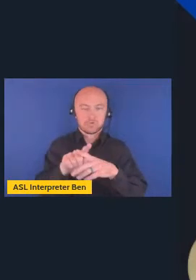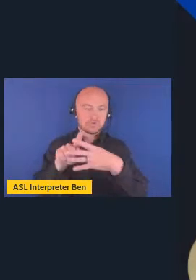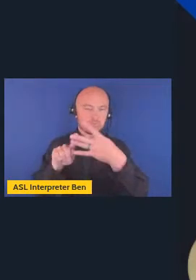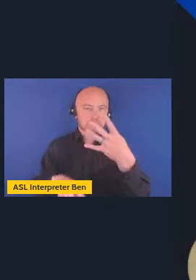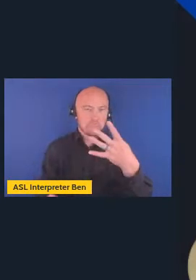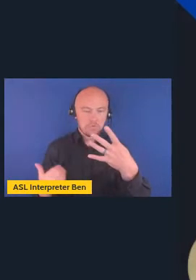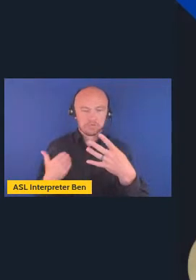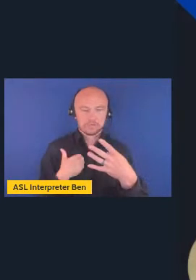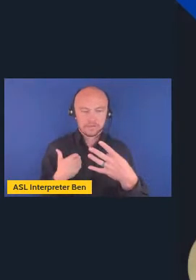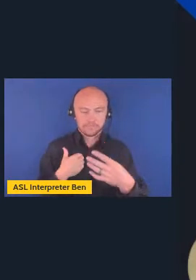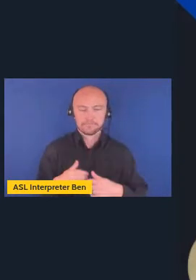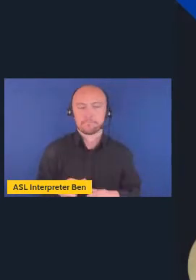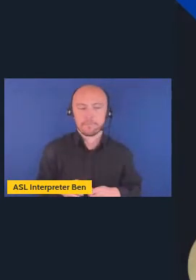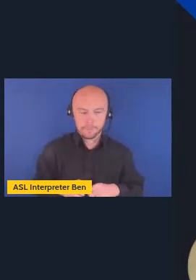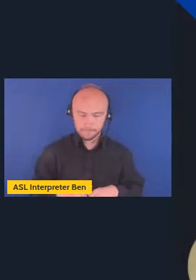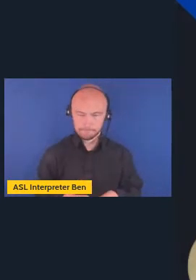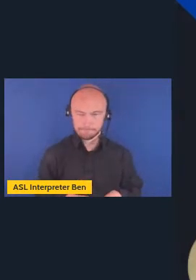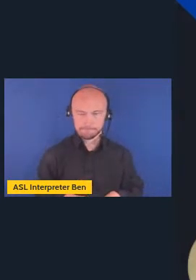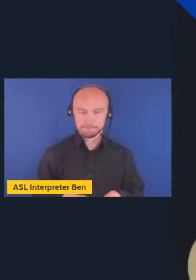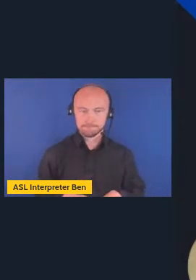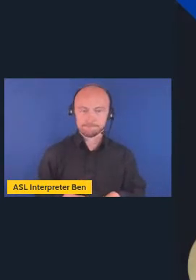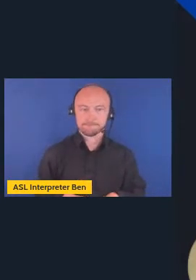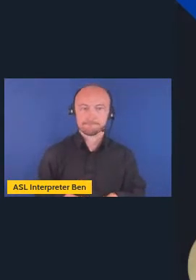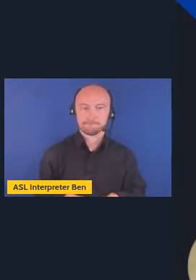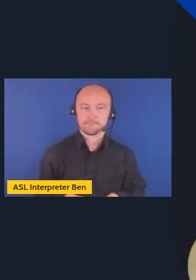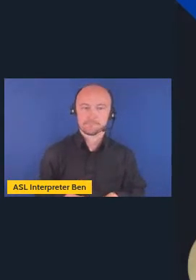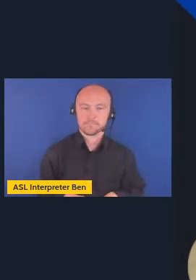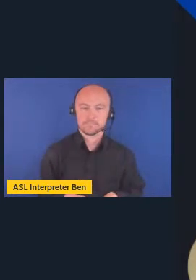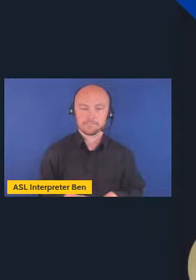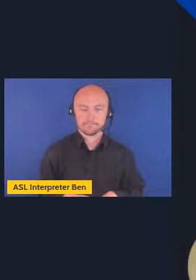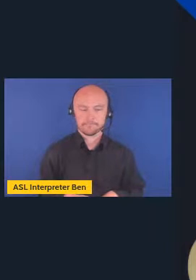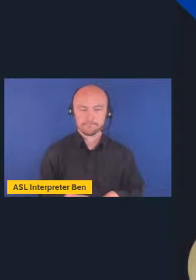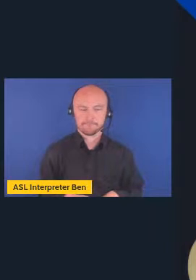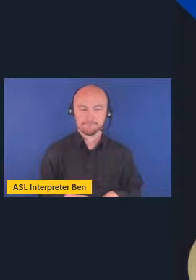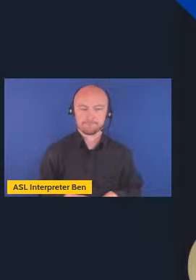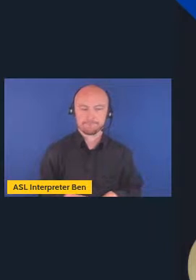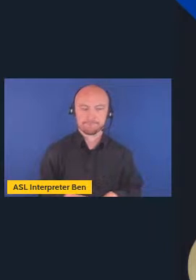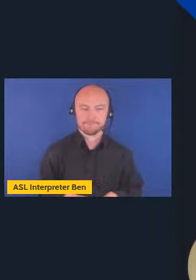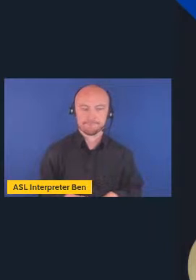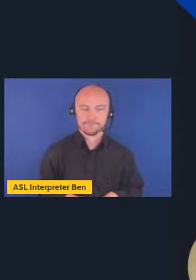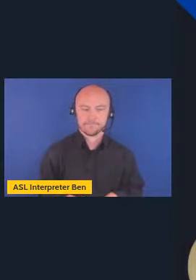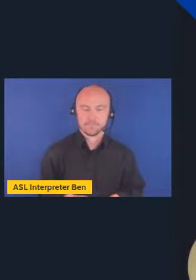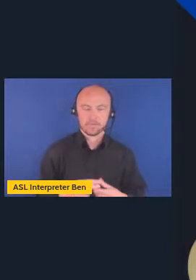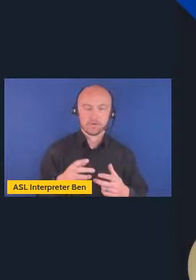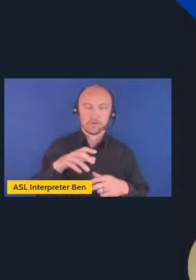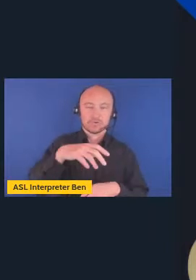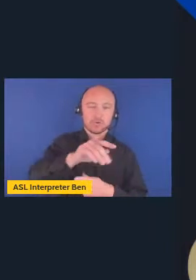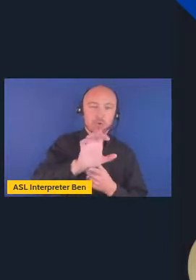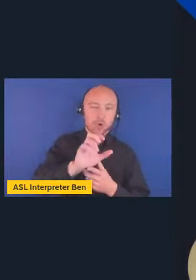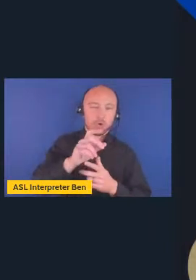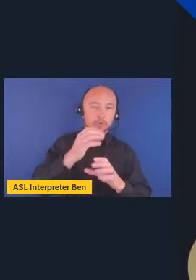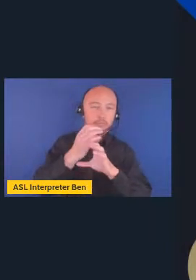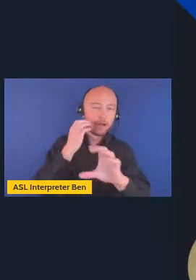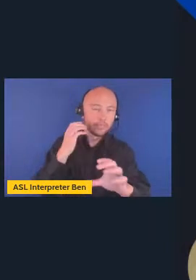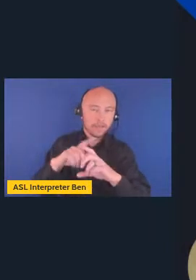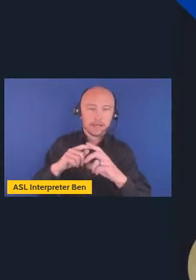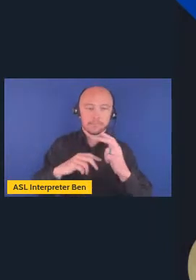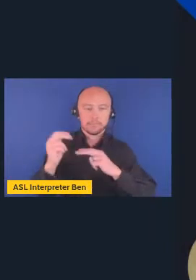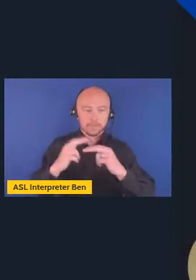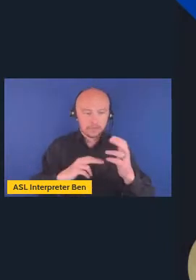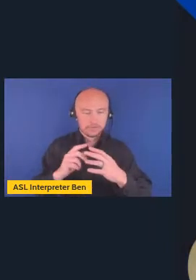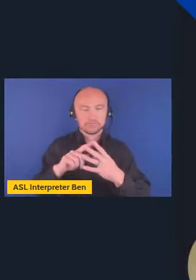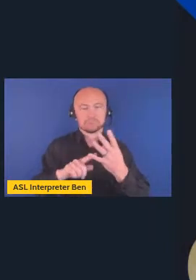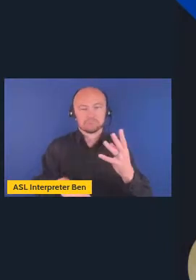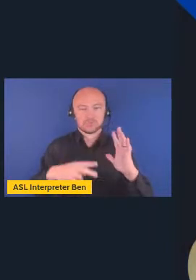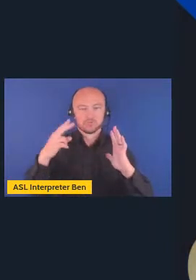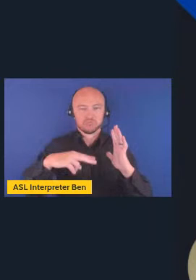with orchestration with CloudWatch events, CI/CD with code pipeline, code build, AI and ML